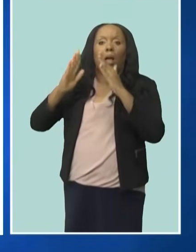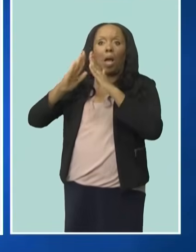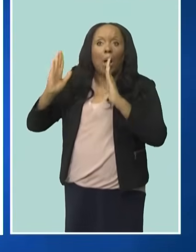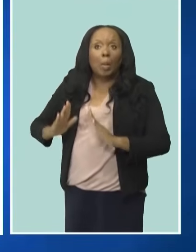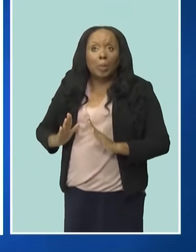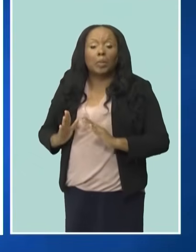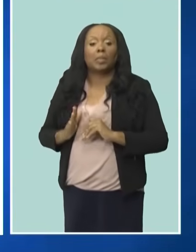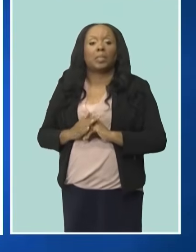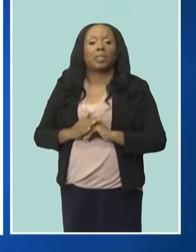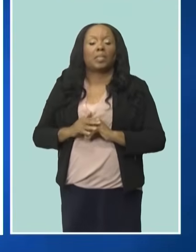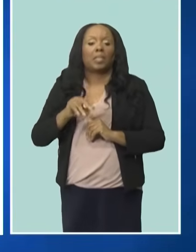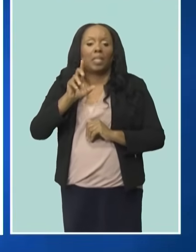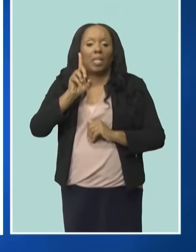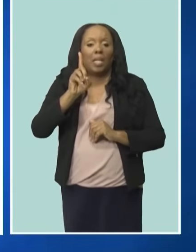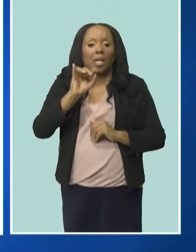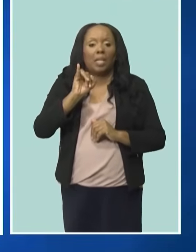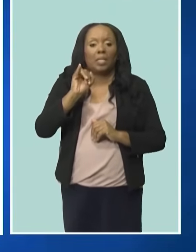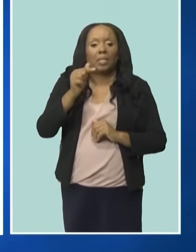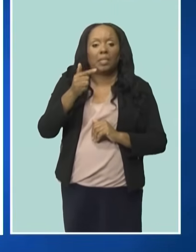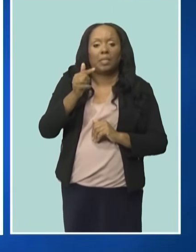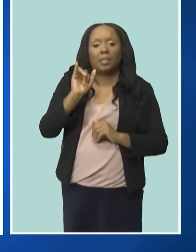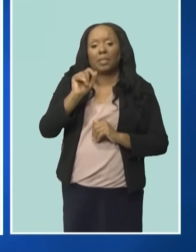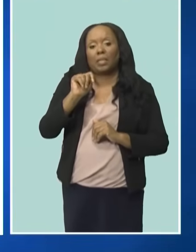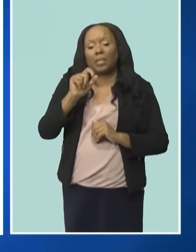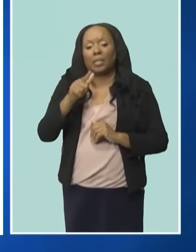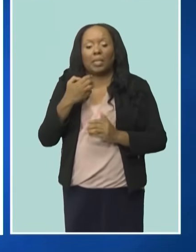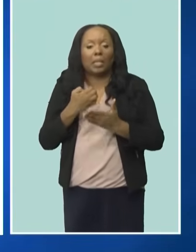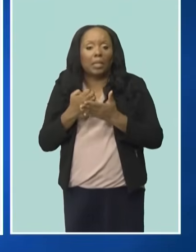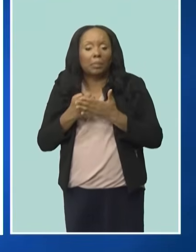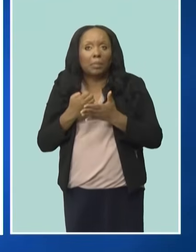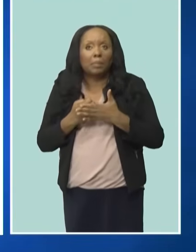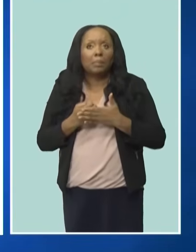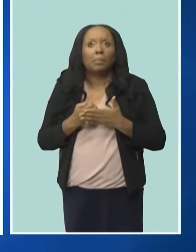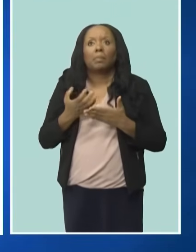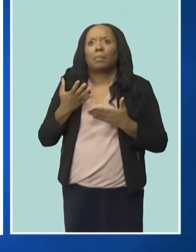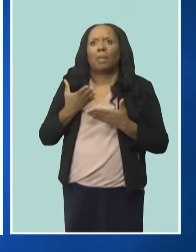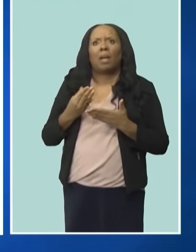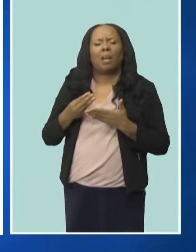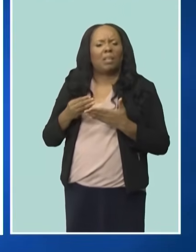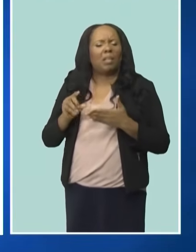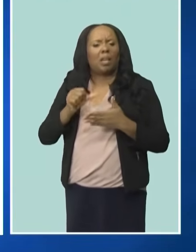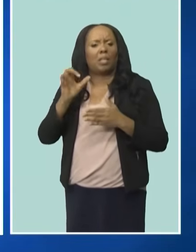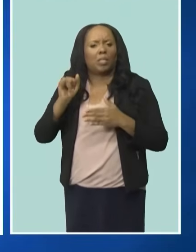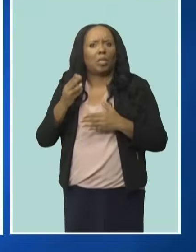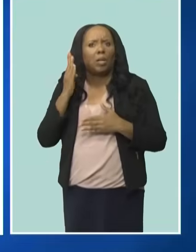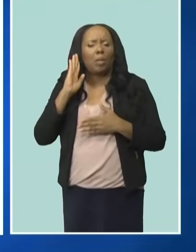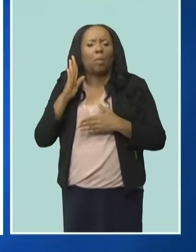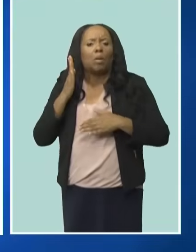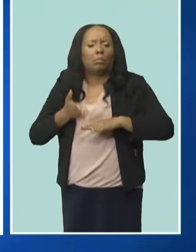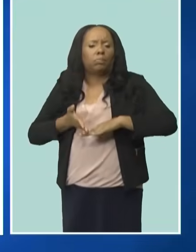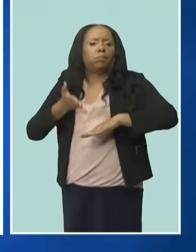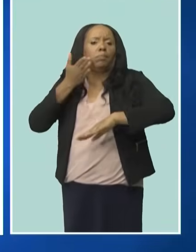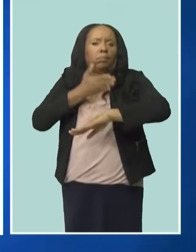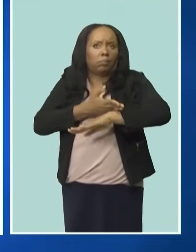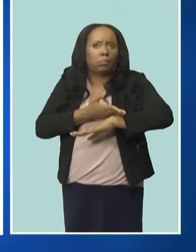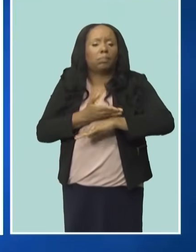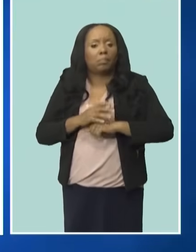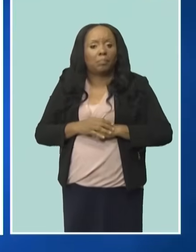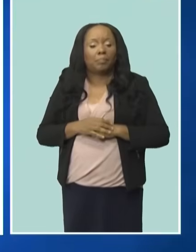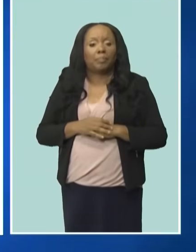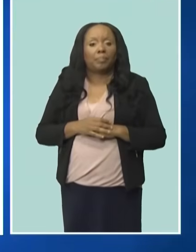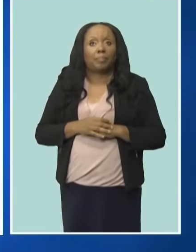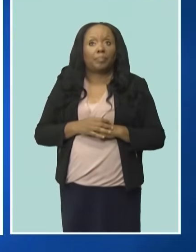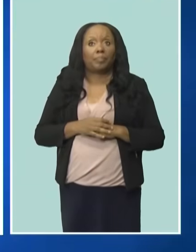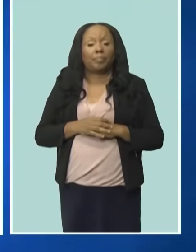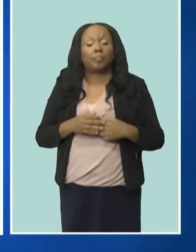particularly digital economy also, and those drive to support jobs, incomes, and continue to boost confidence. And that's what we want to see. And in terms